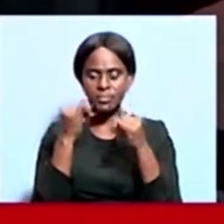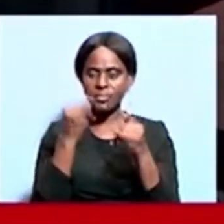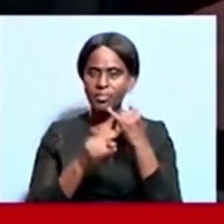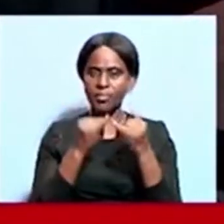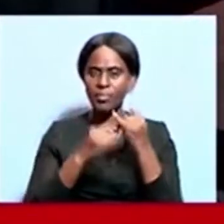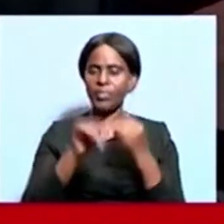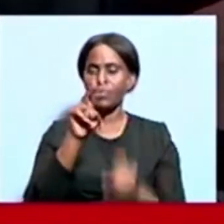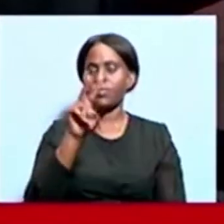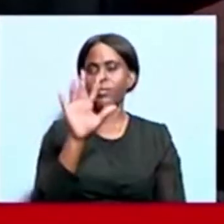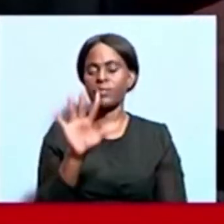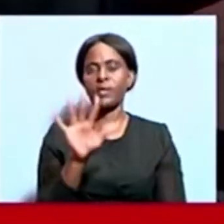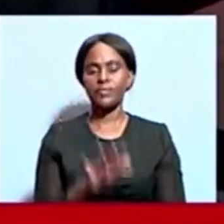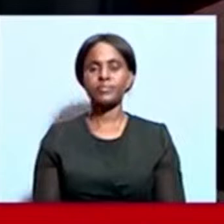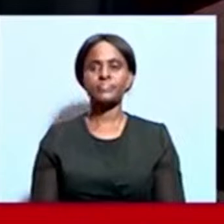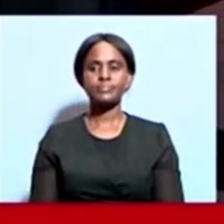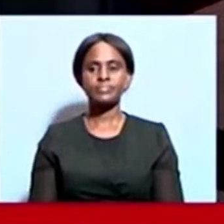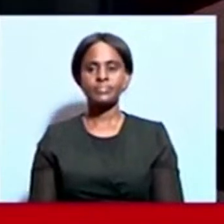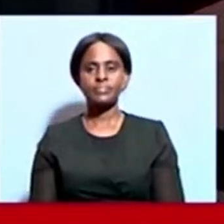are 25.